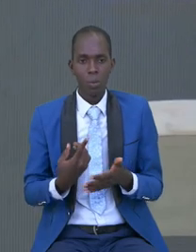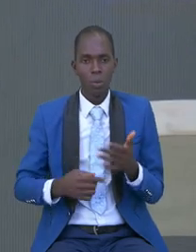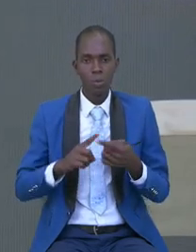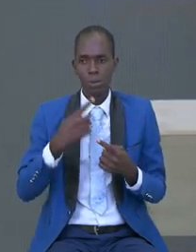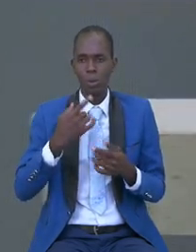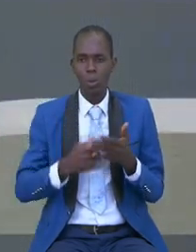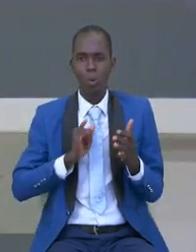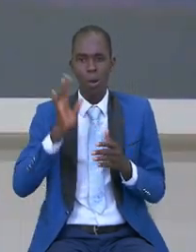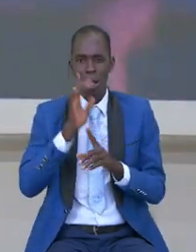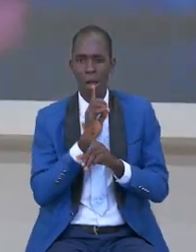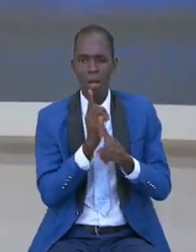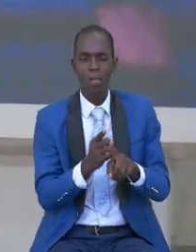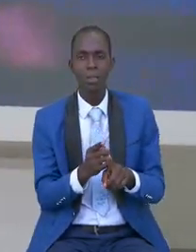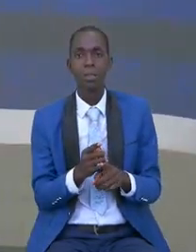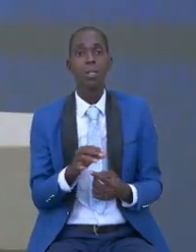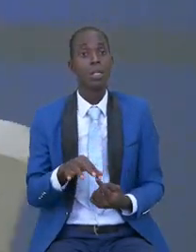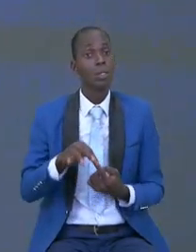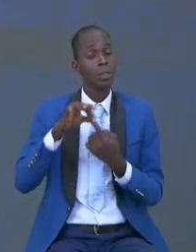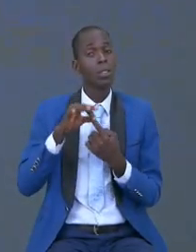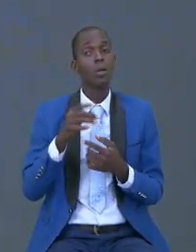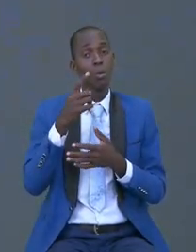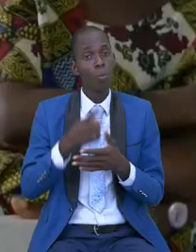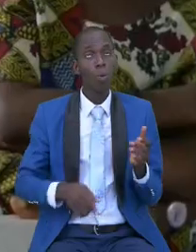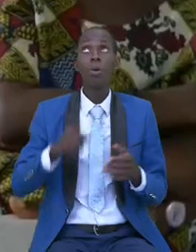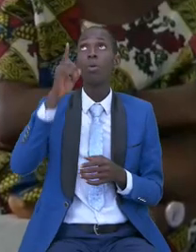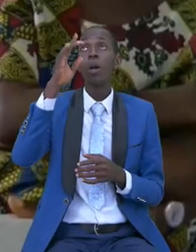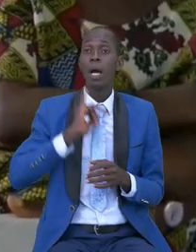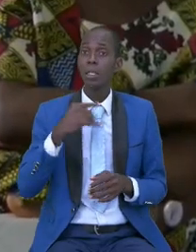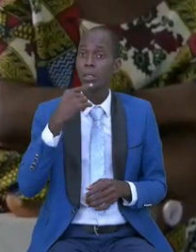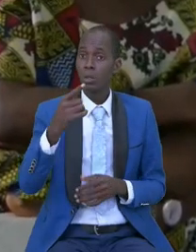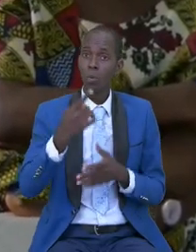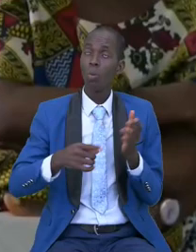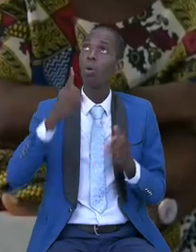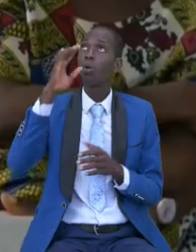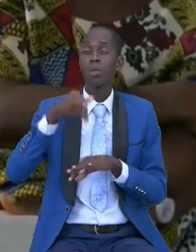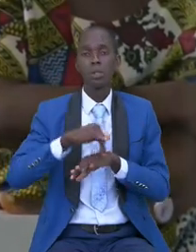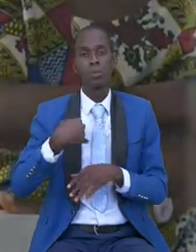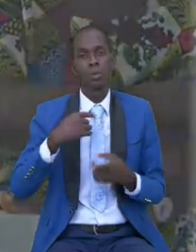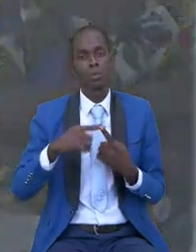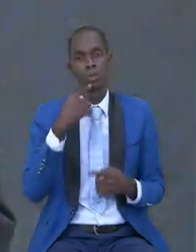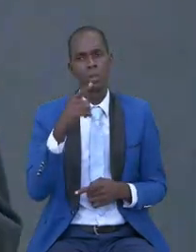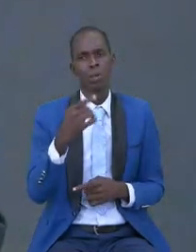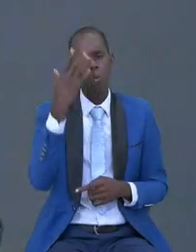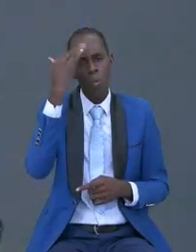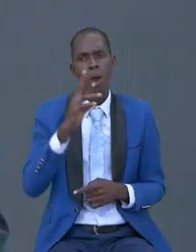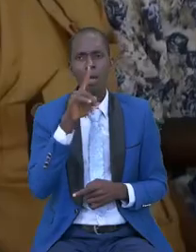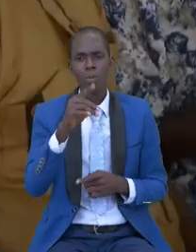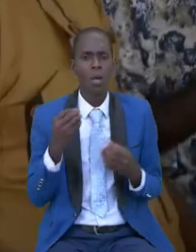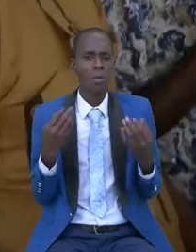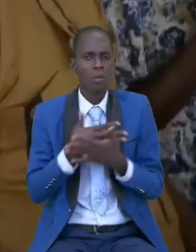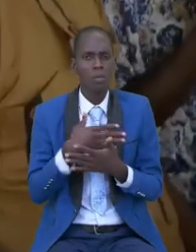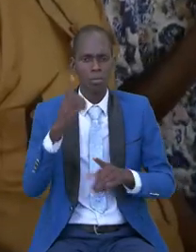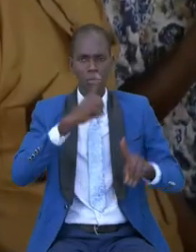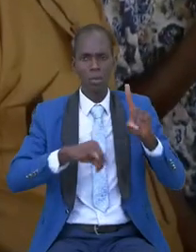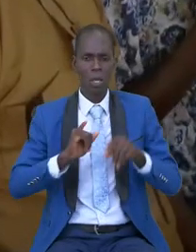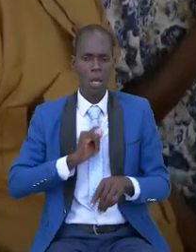I say? Except what God told me to come and tell you. And so why will you be afraid? I am not afraid.